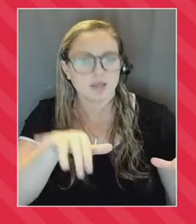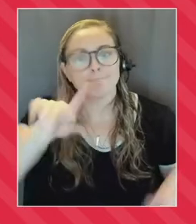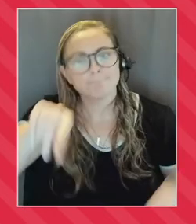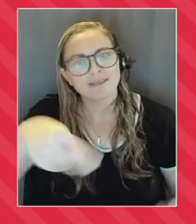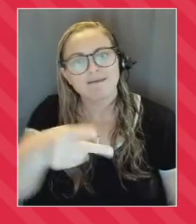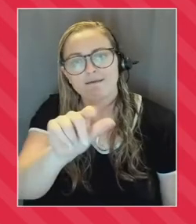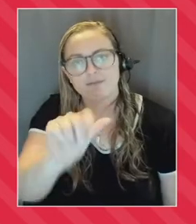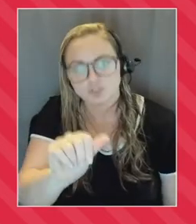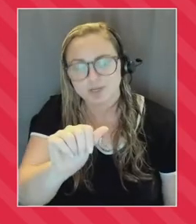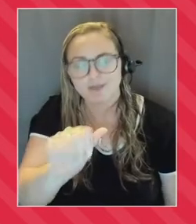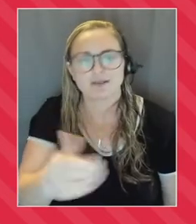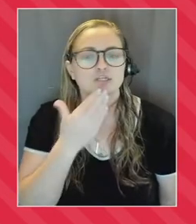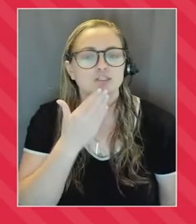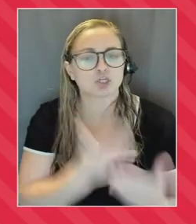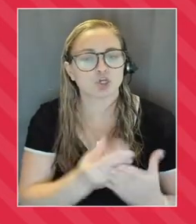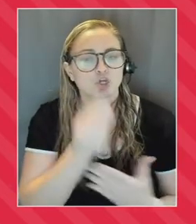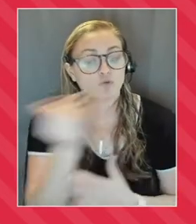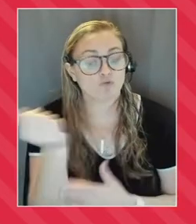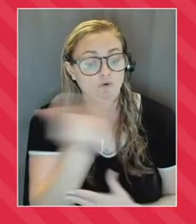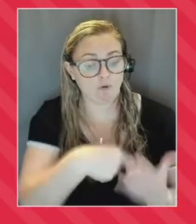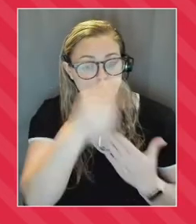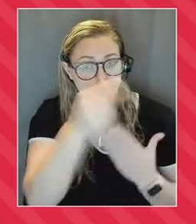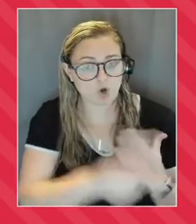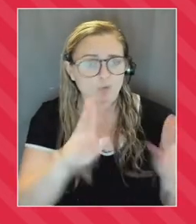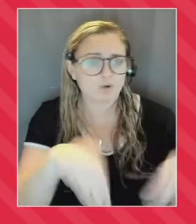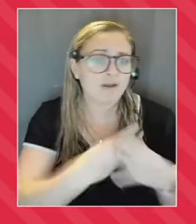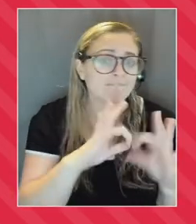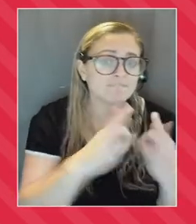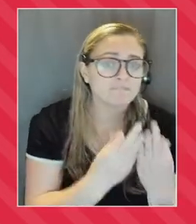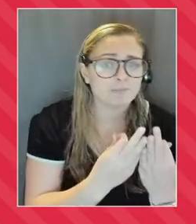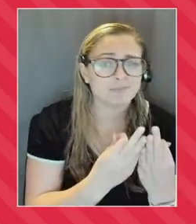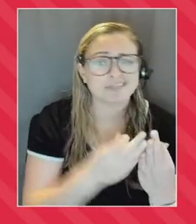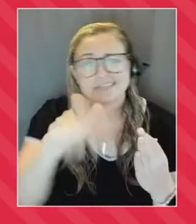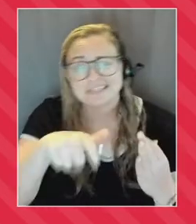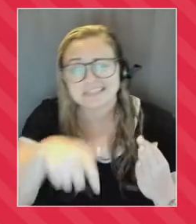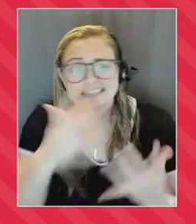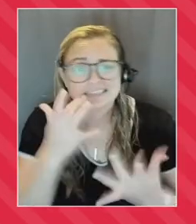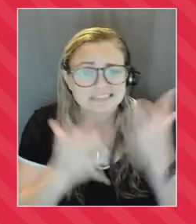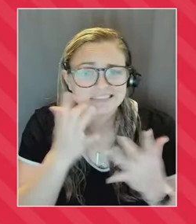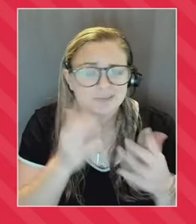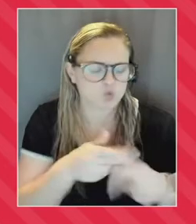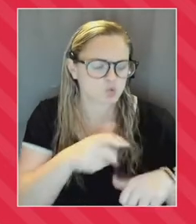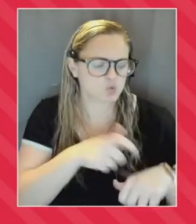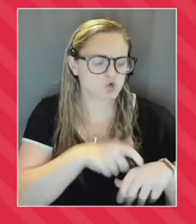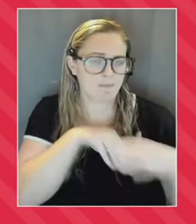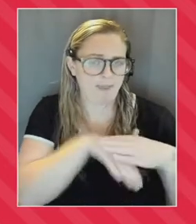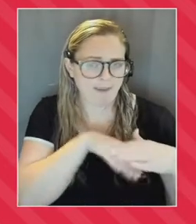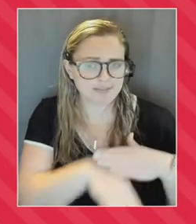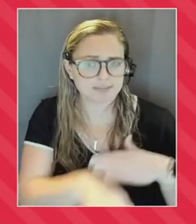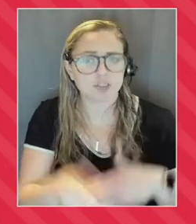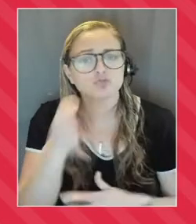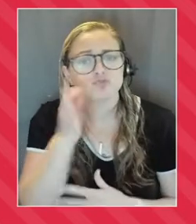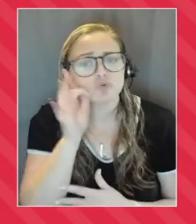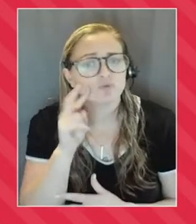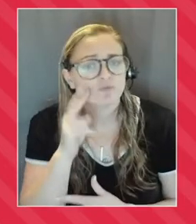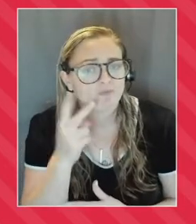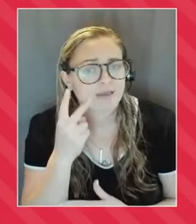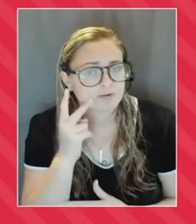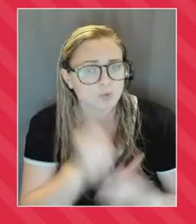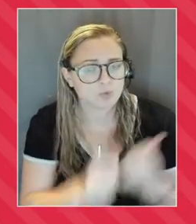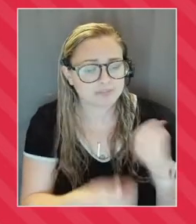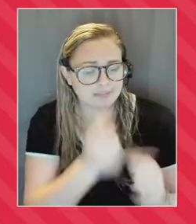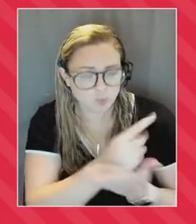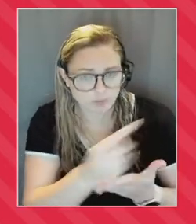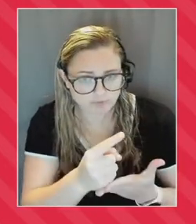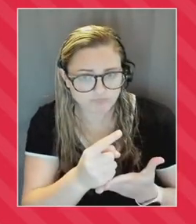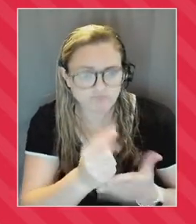PHA's Good Food for All program provides families in need with short-term access to produce each week, laying the groundwork